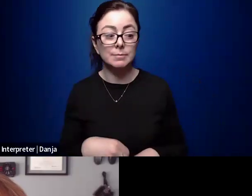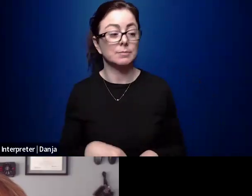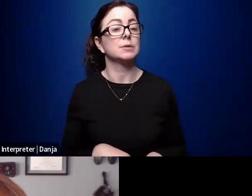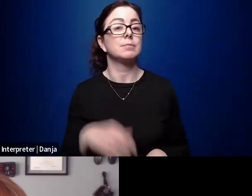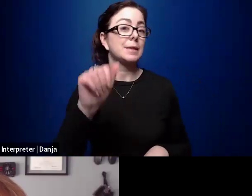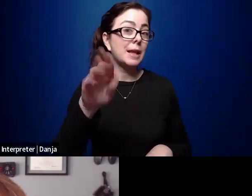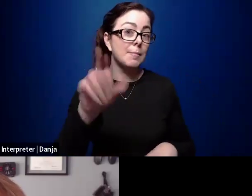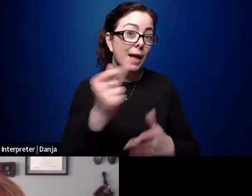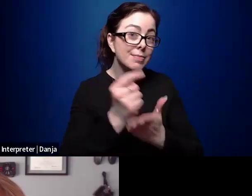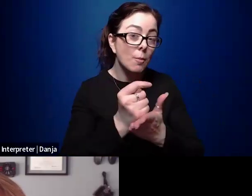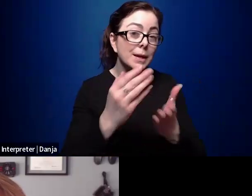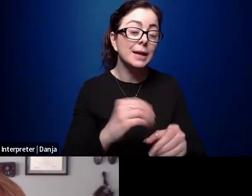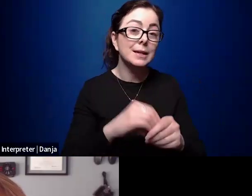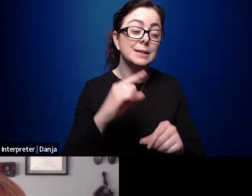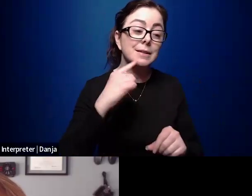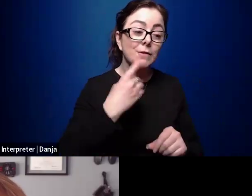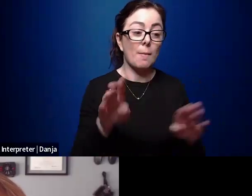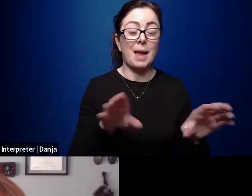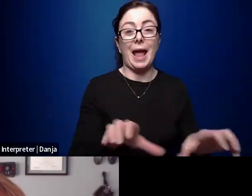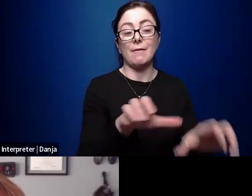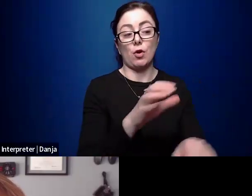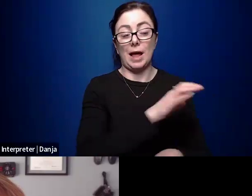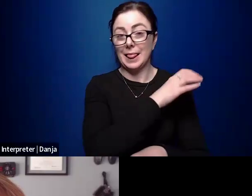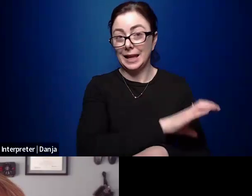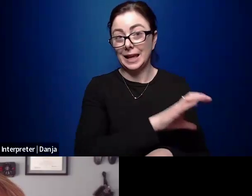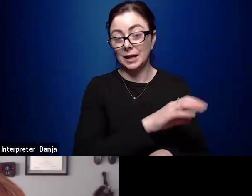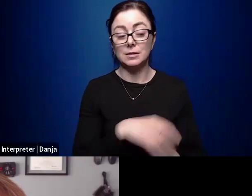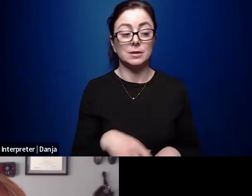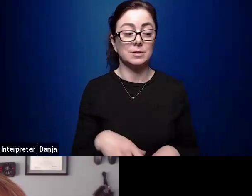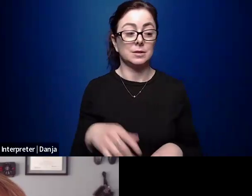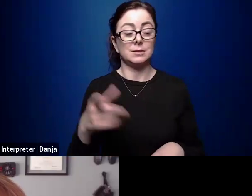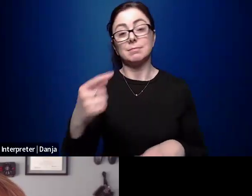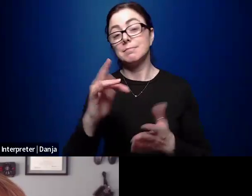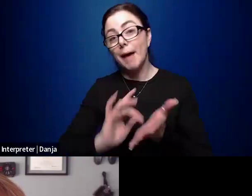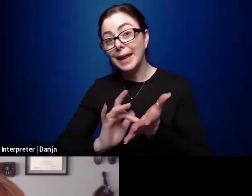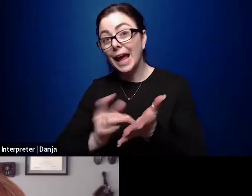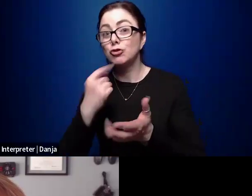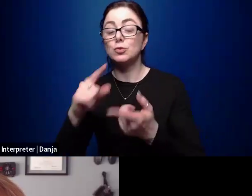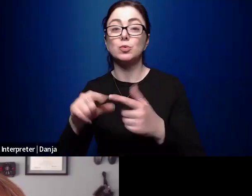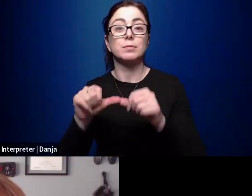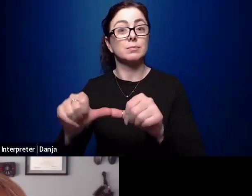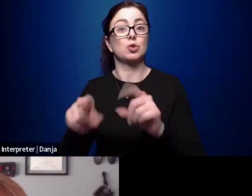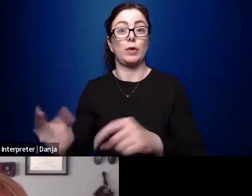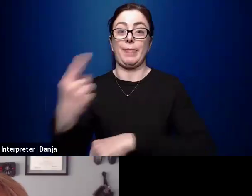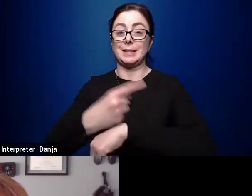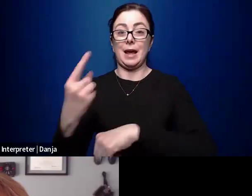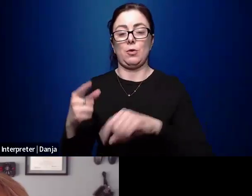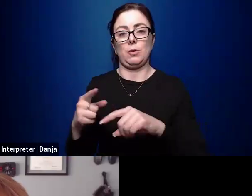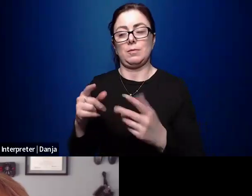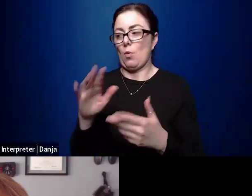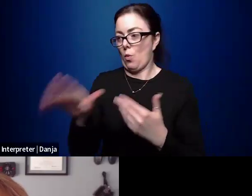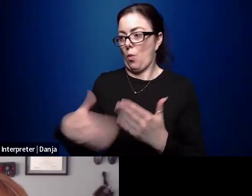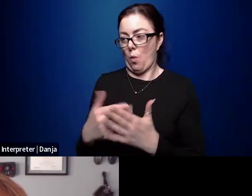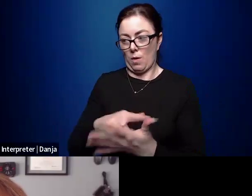clinic. It meant supplements and medications just to make it through a day. all to help my boy feel